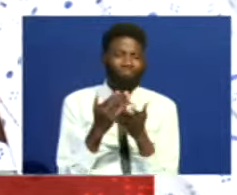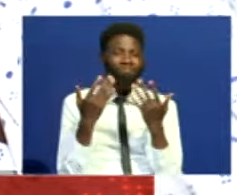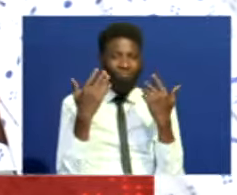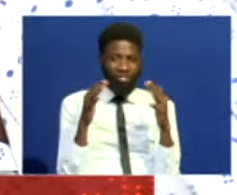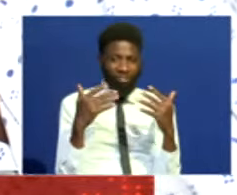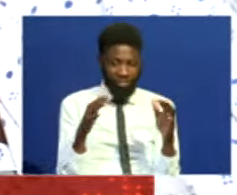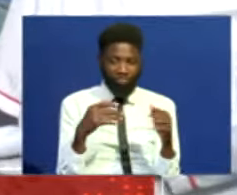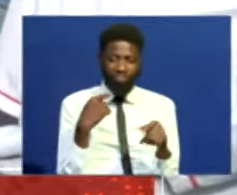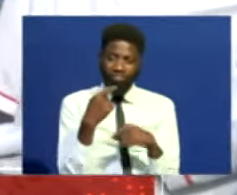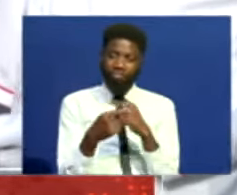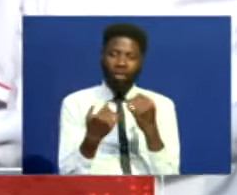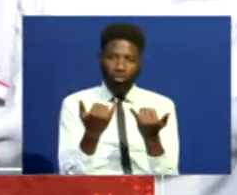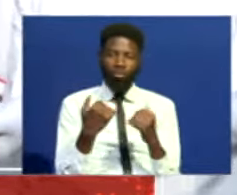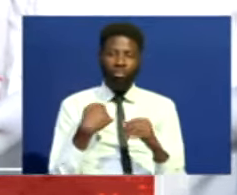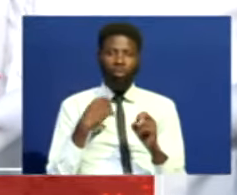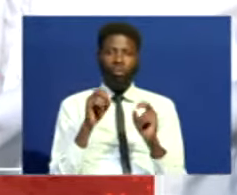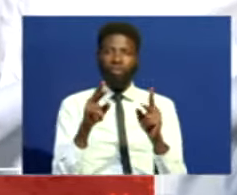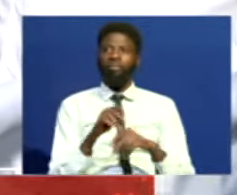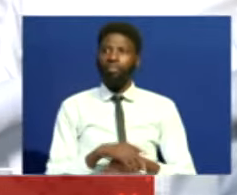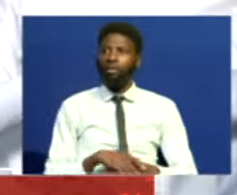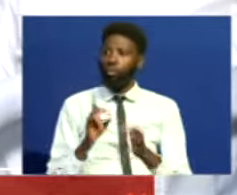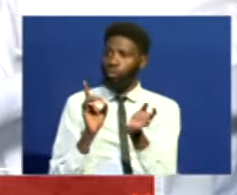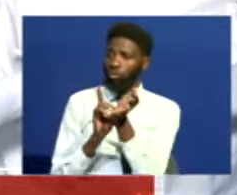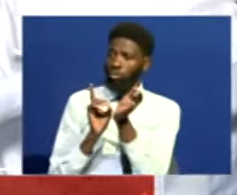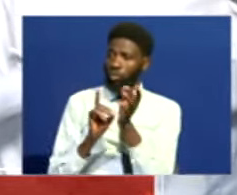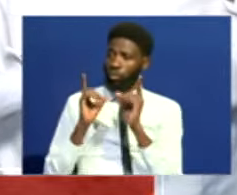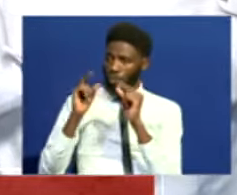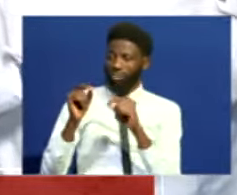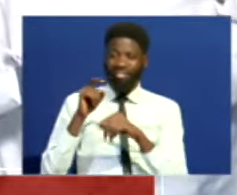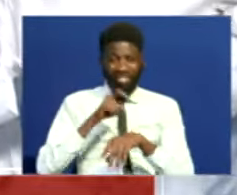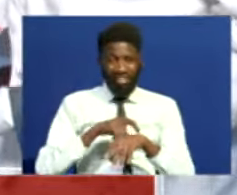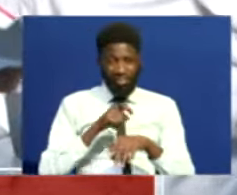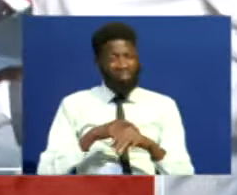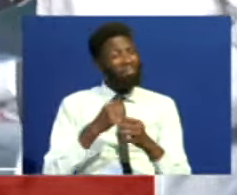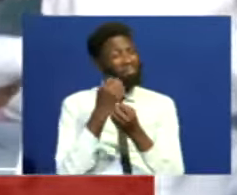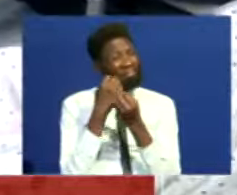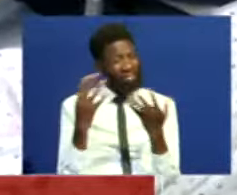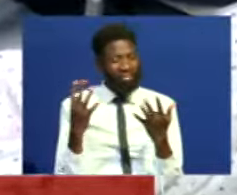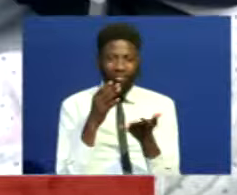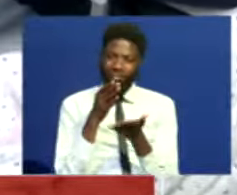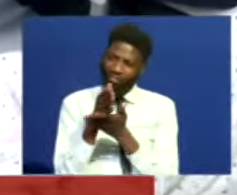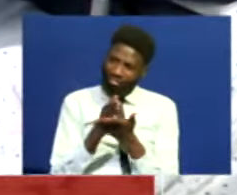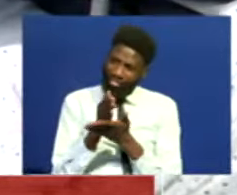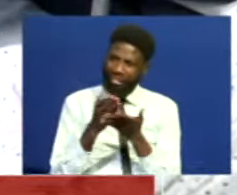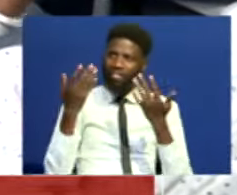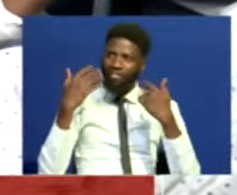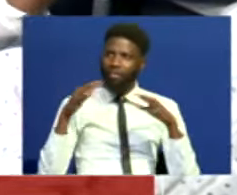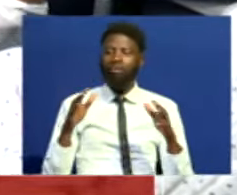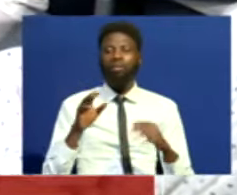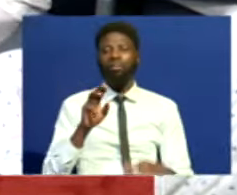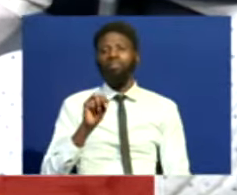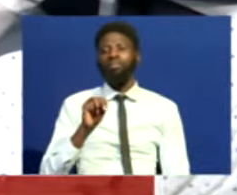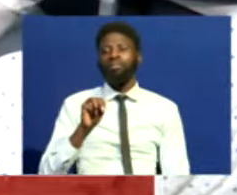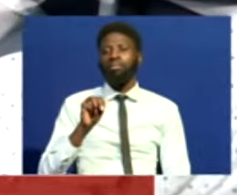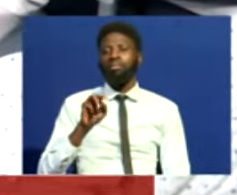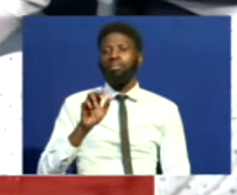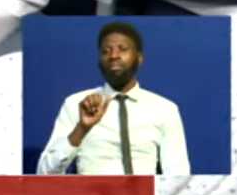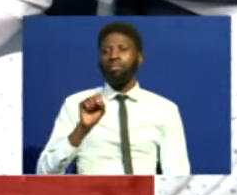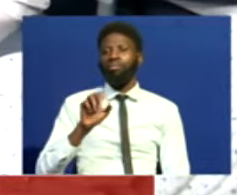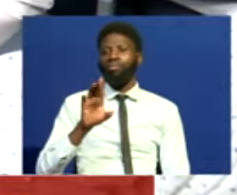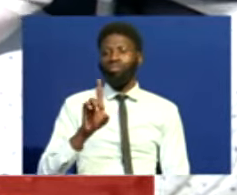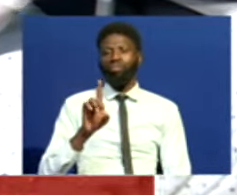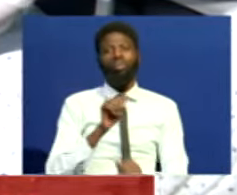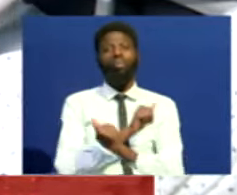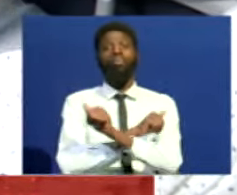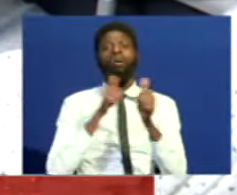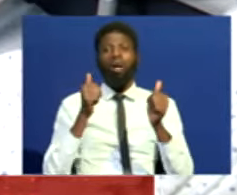now I'm okay. The doctors note that after undergoing multiple surgeries, Kulow is now in a stable condition